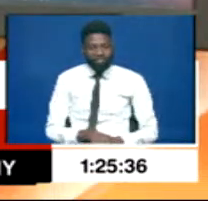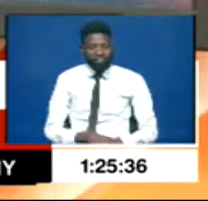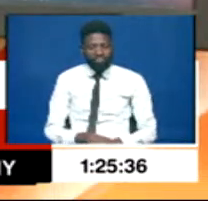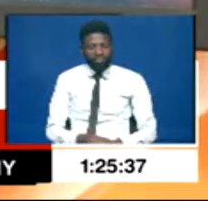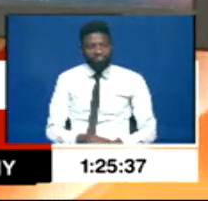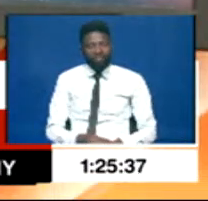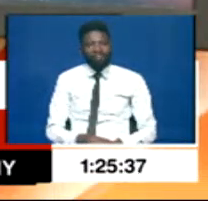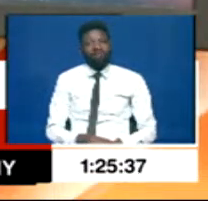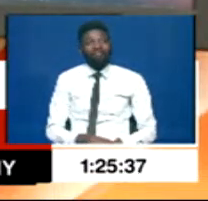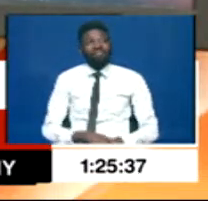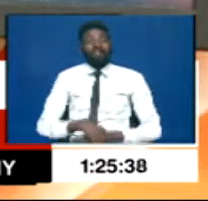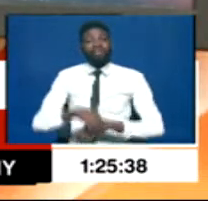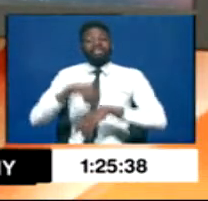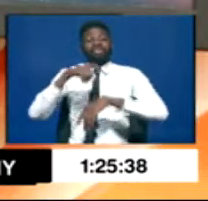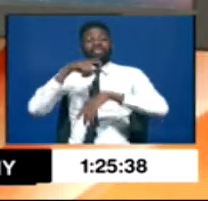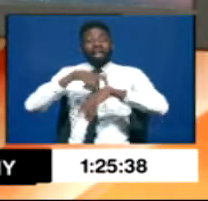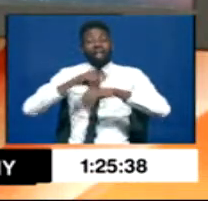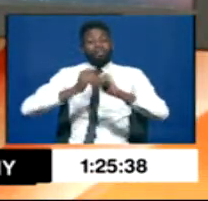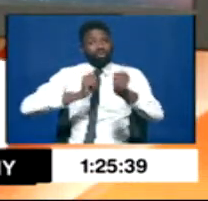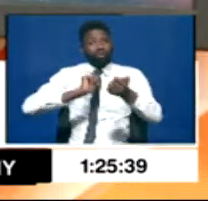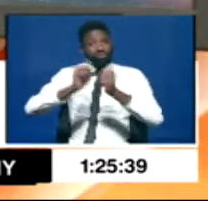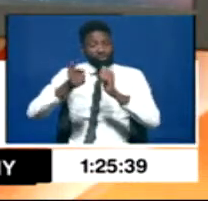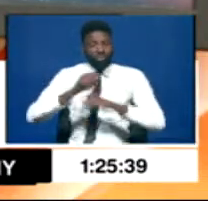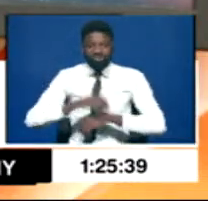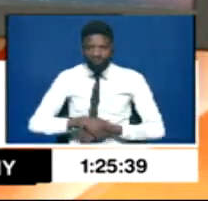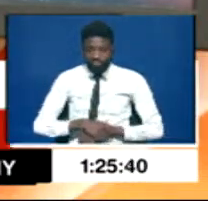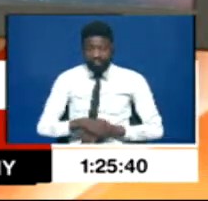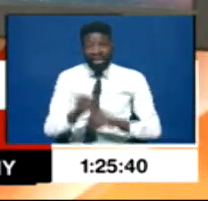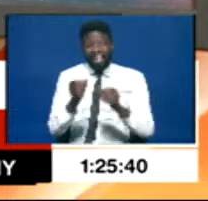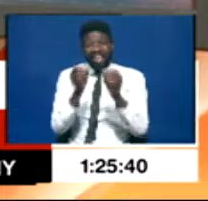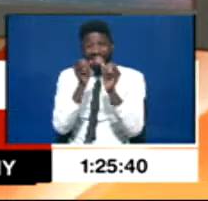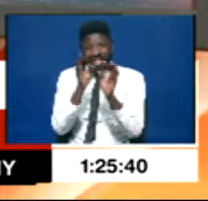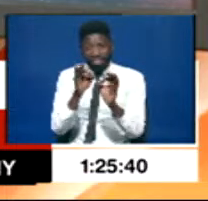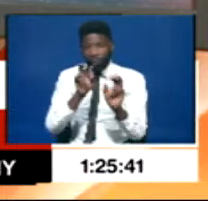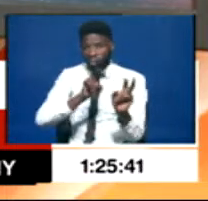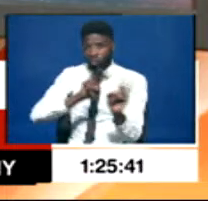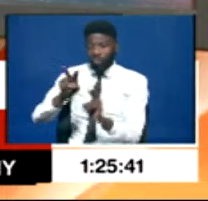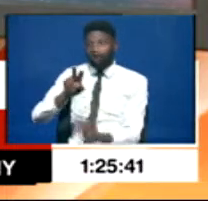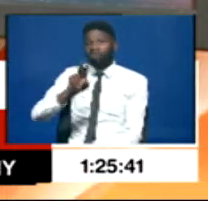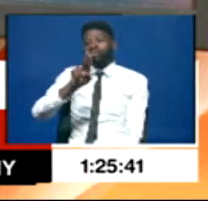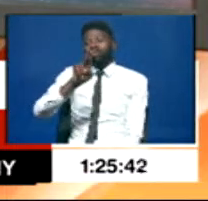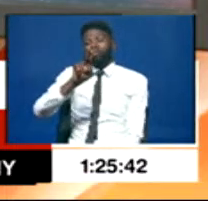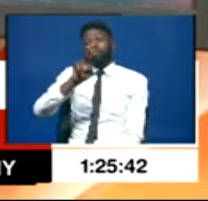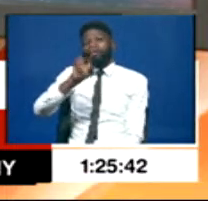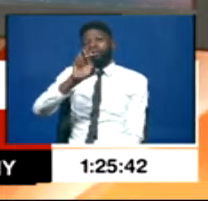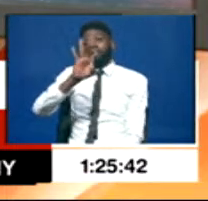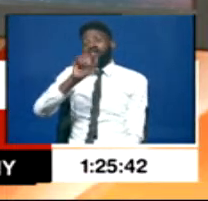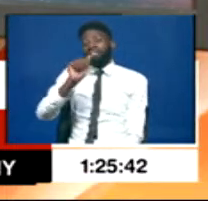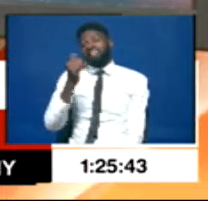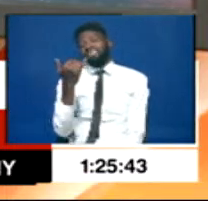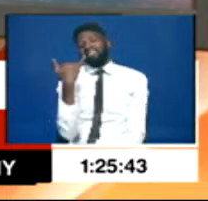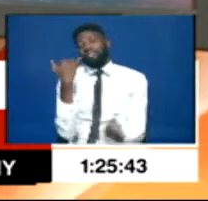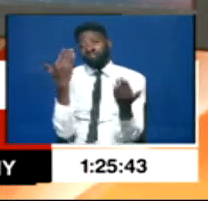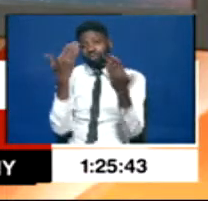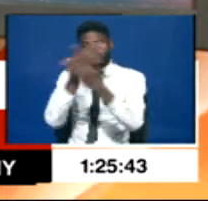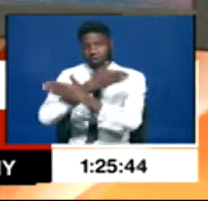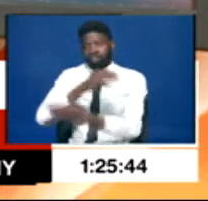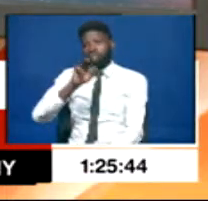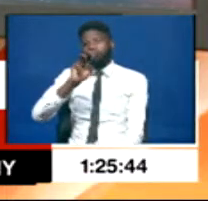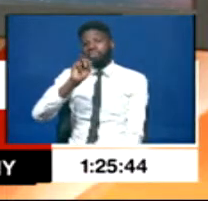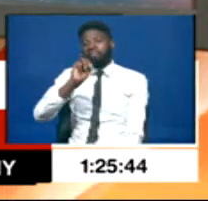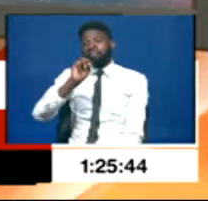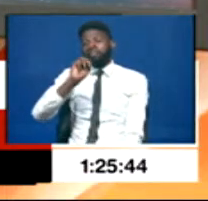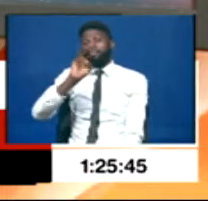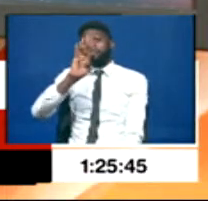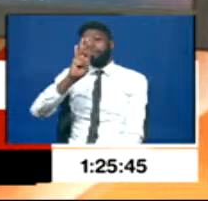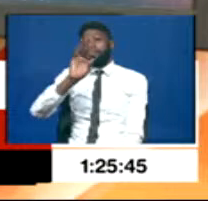It's time to play now. And if you have been following the UEFA Nations League, last night Kylian Mbappe rescued France a point in Austria